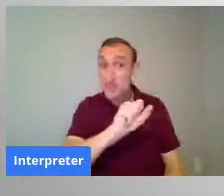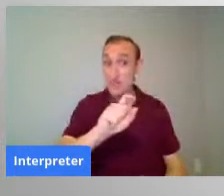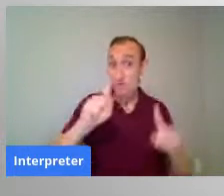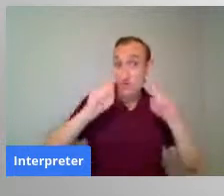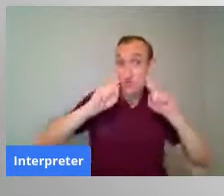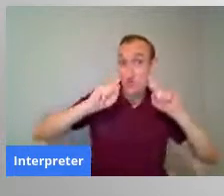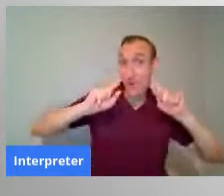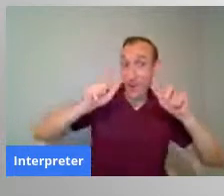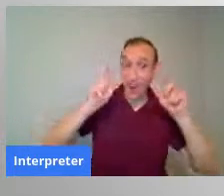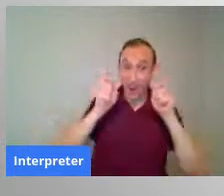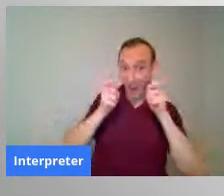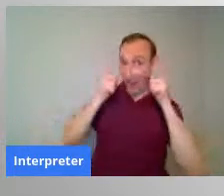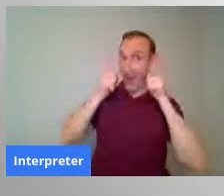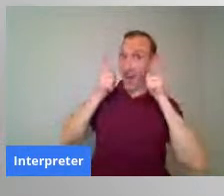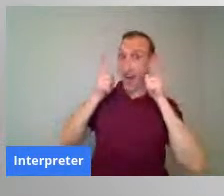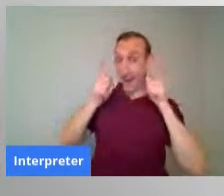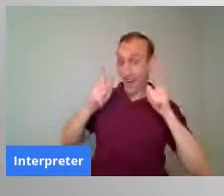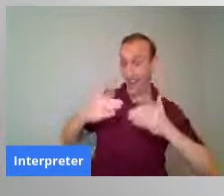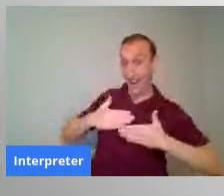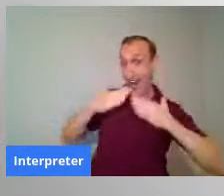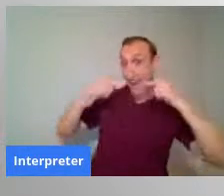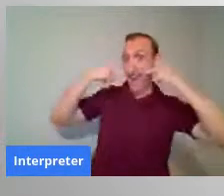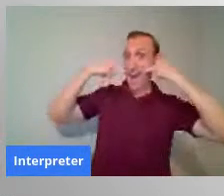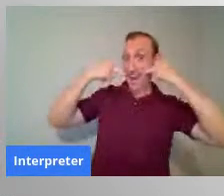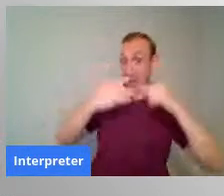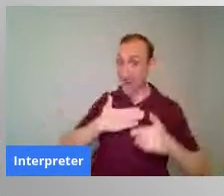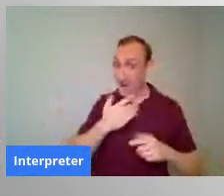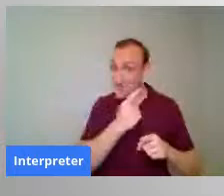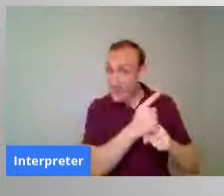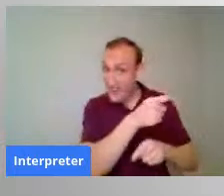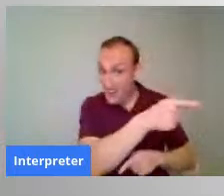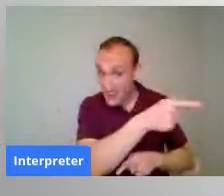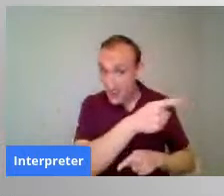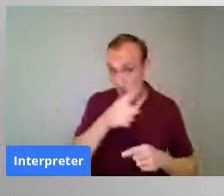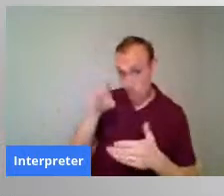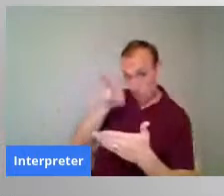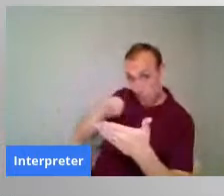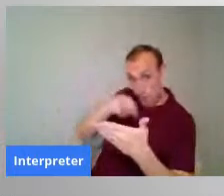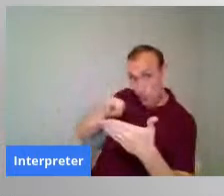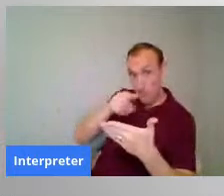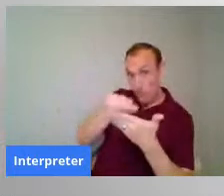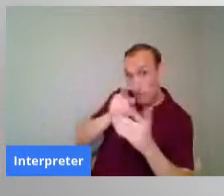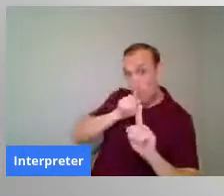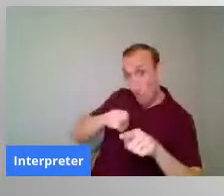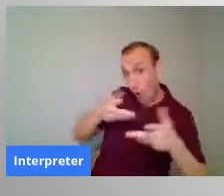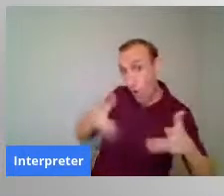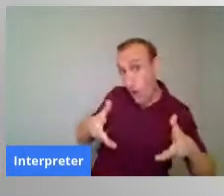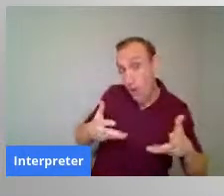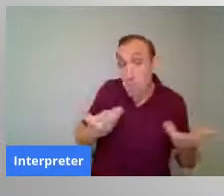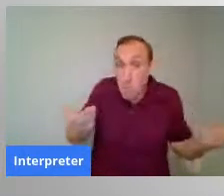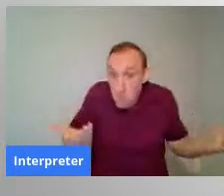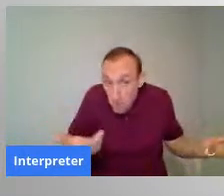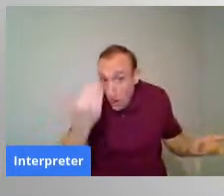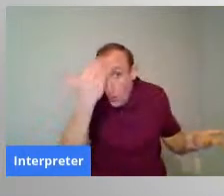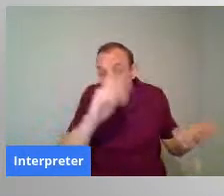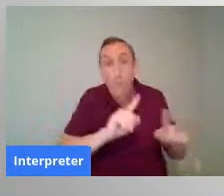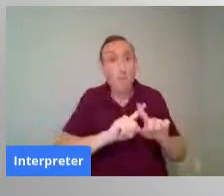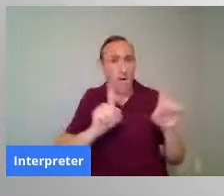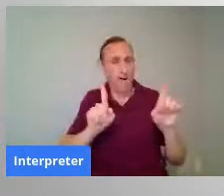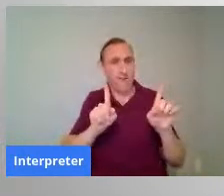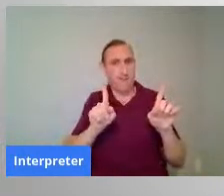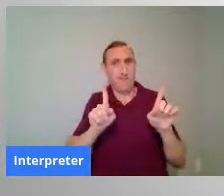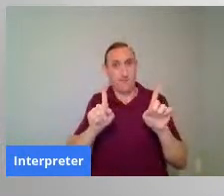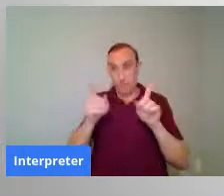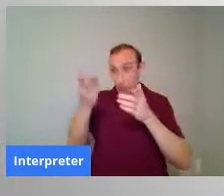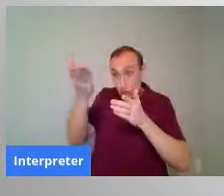your face. I don't know if you had a chance to take a look at this financial report, but all of the comments here